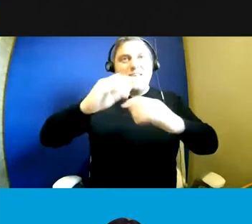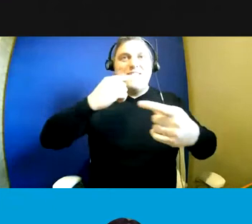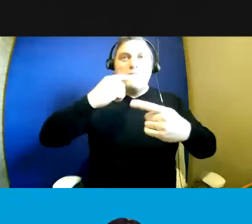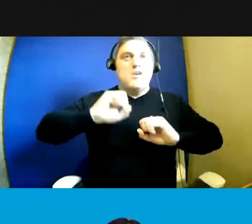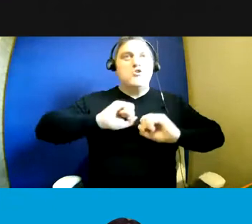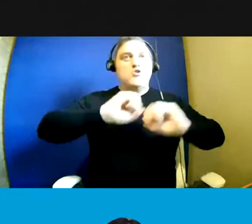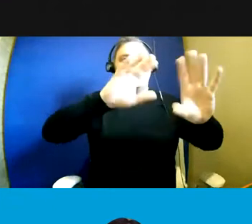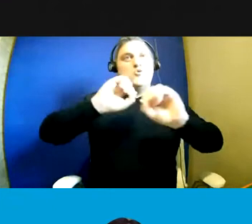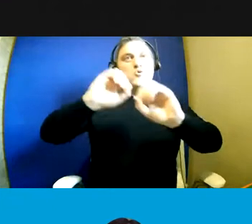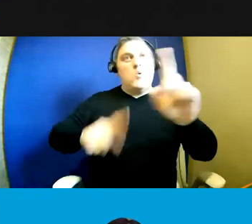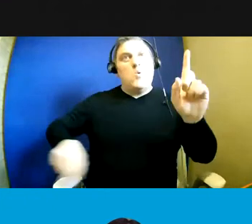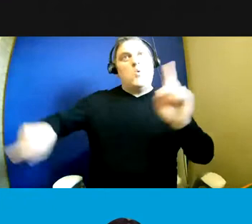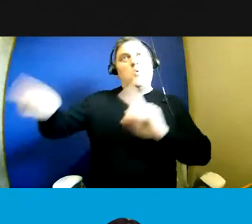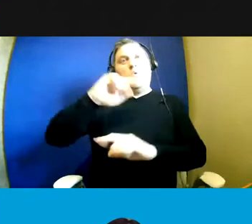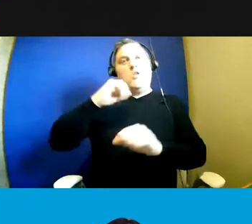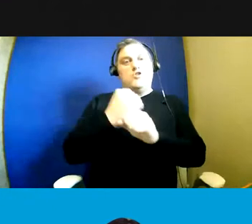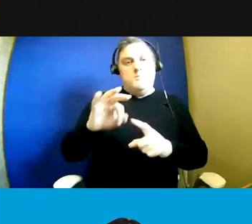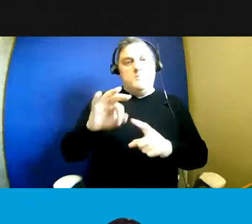all practices?